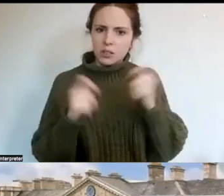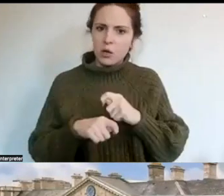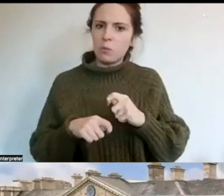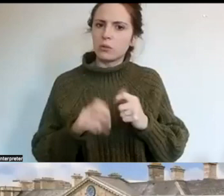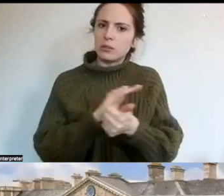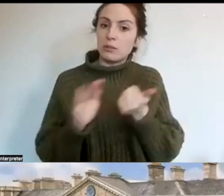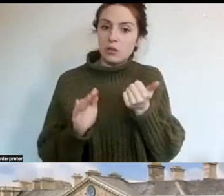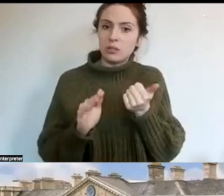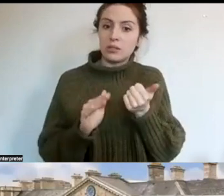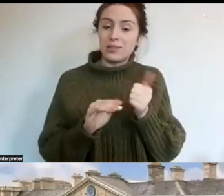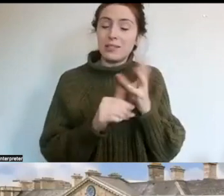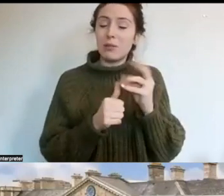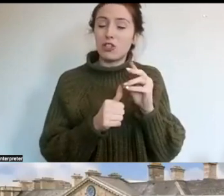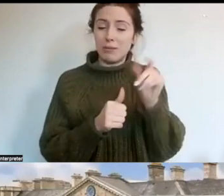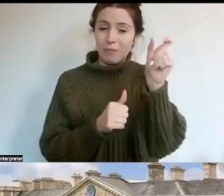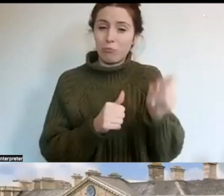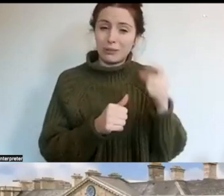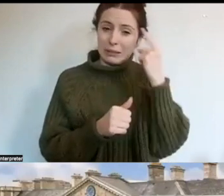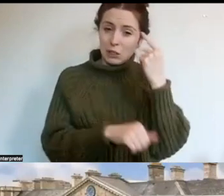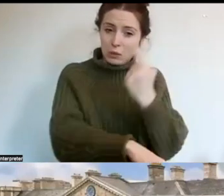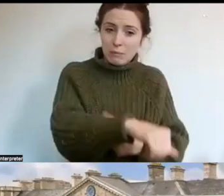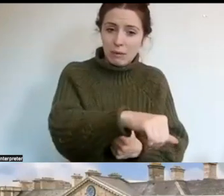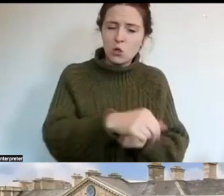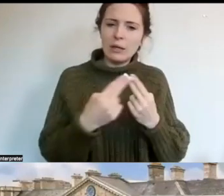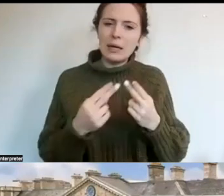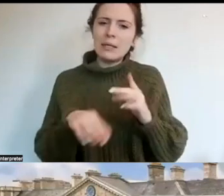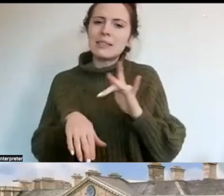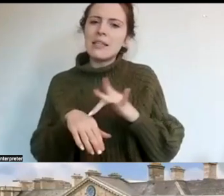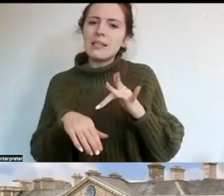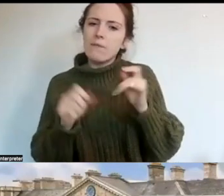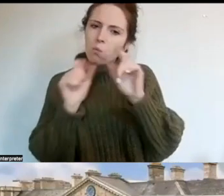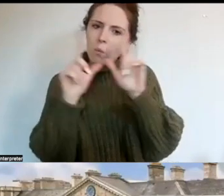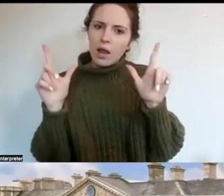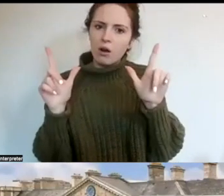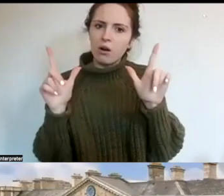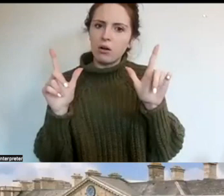with intellectual disability. So I think we have to be sensitive to that. I think some of